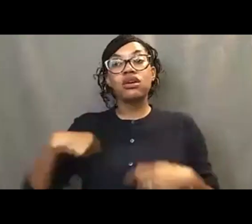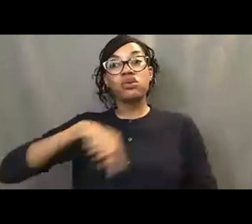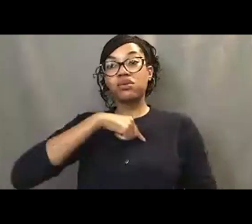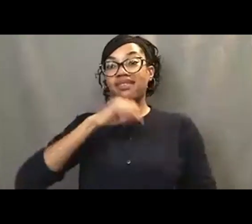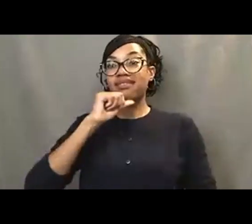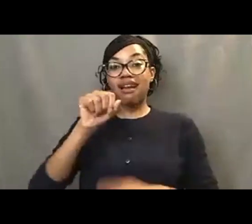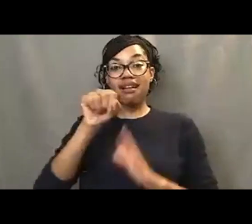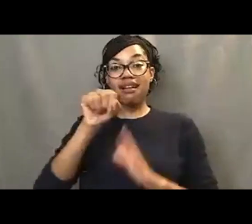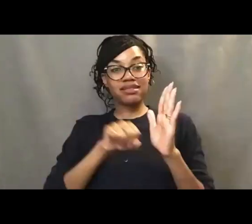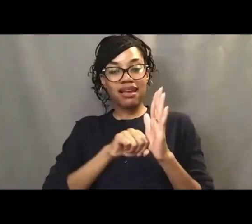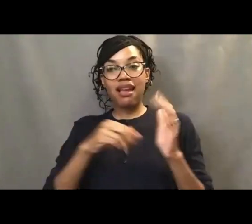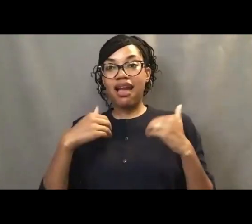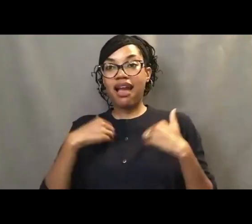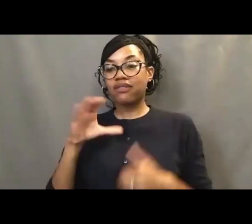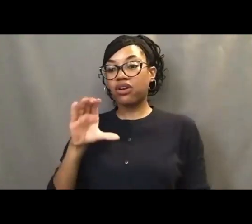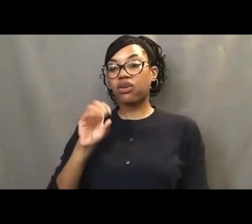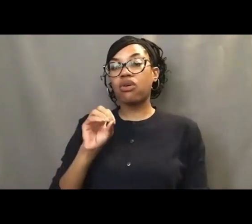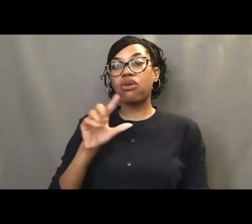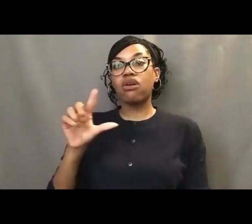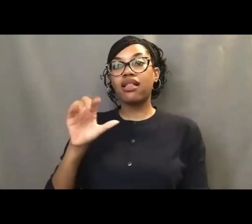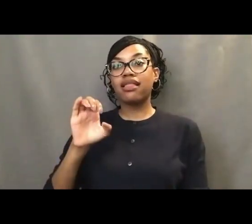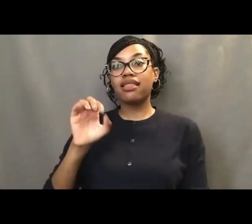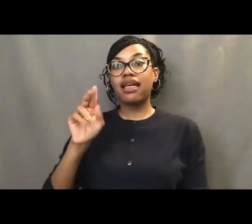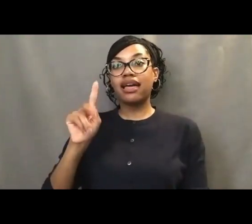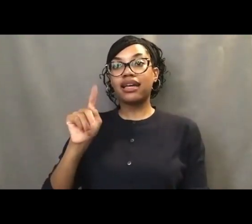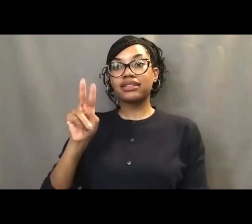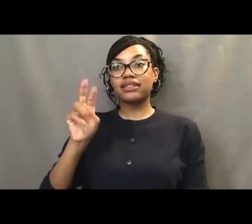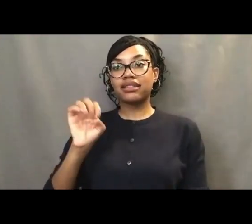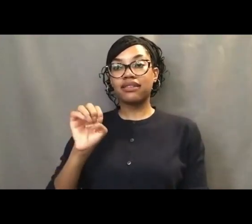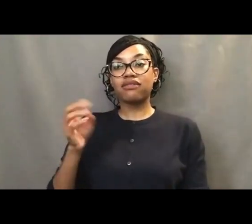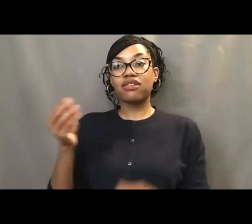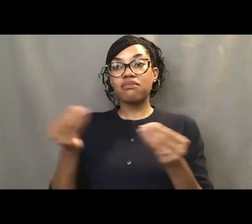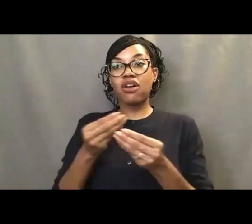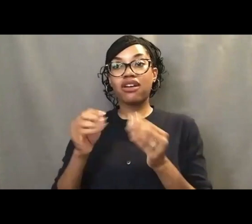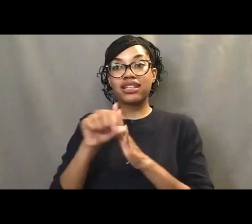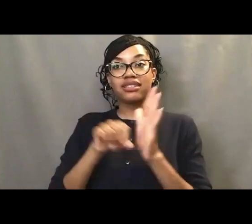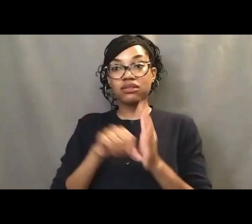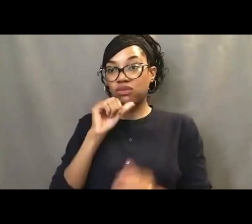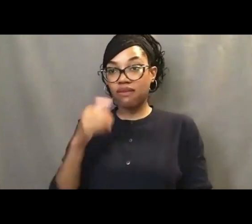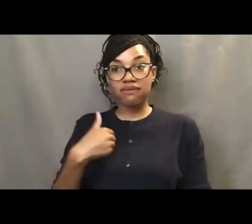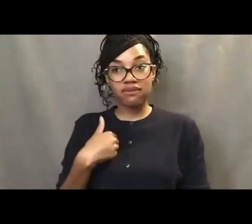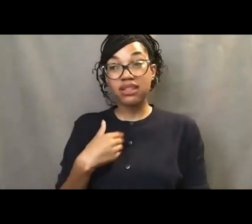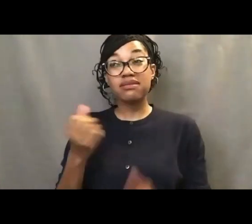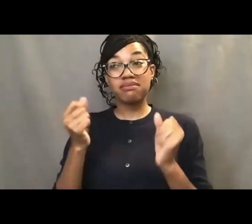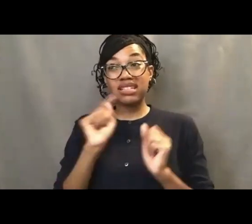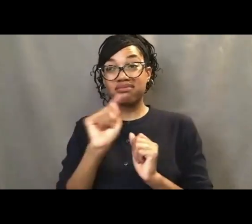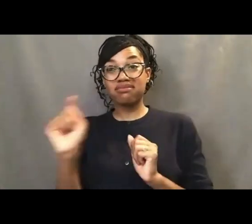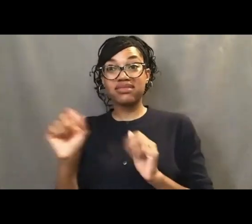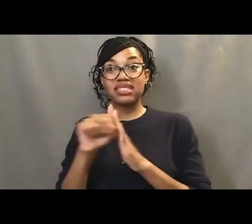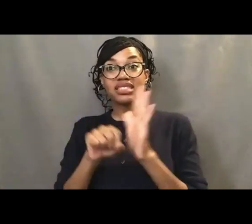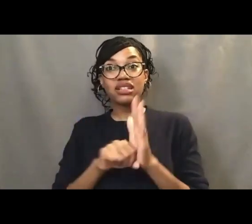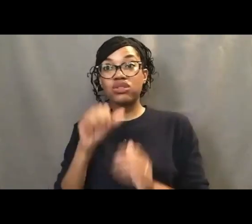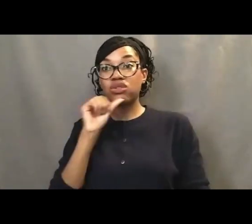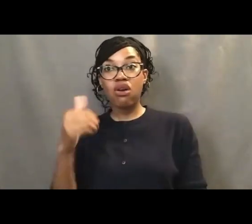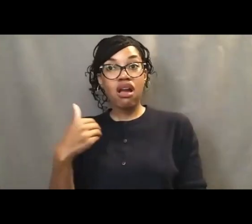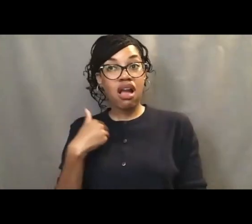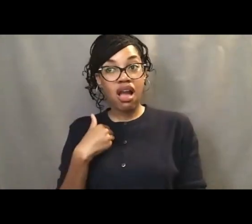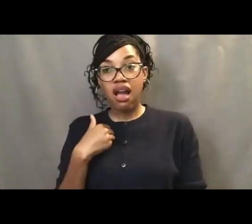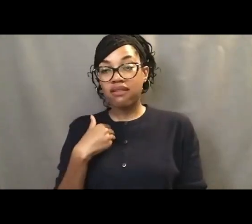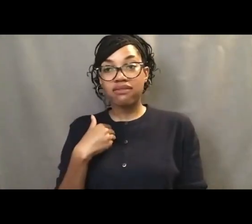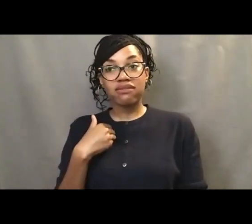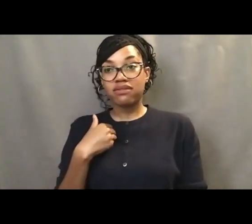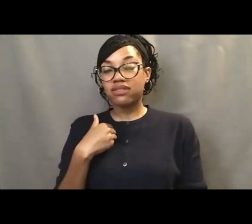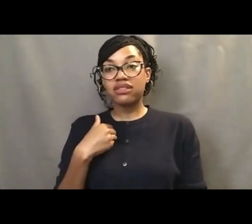Many states are not collective bargaining states. And we're in a deeply conservative state.